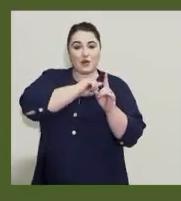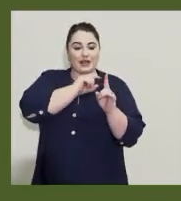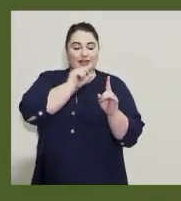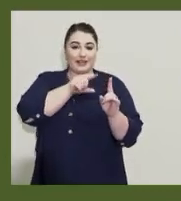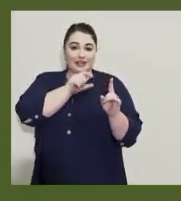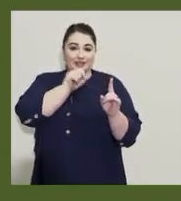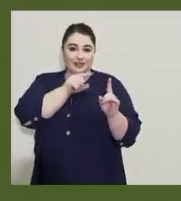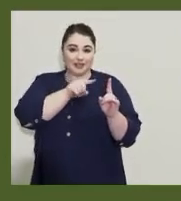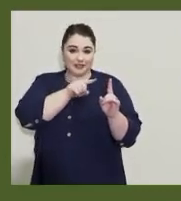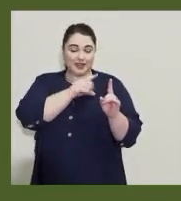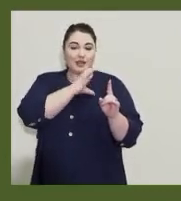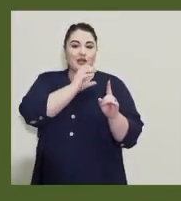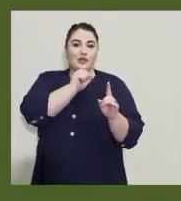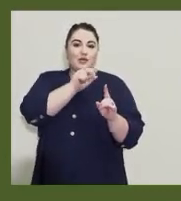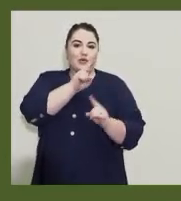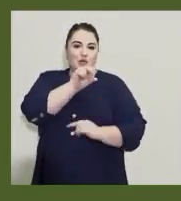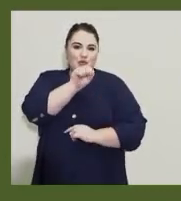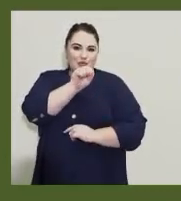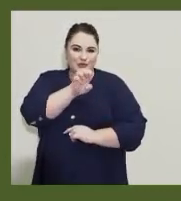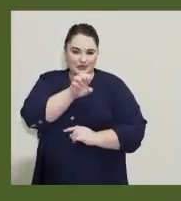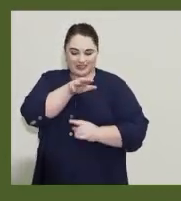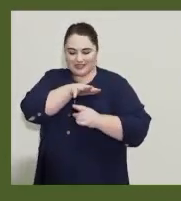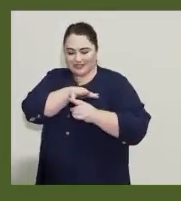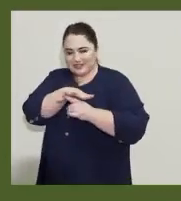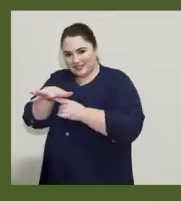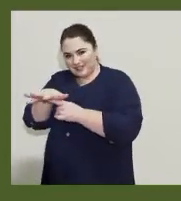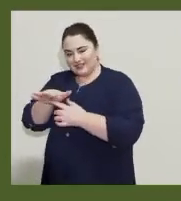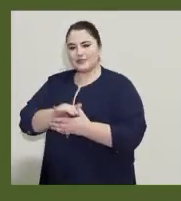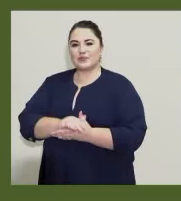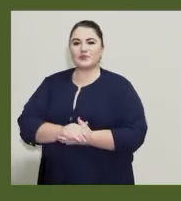temperature. Because the temperature was the cause.